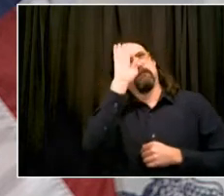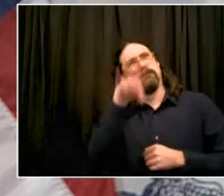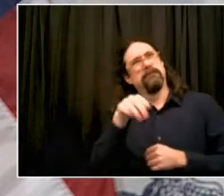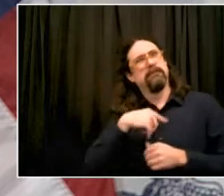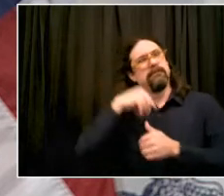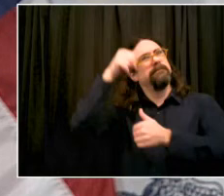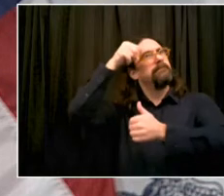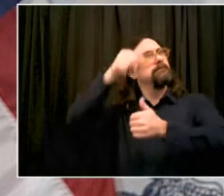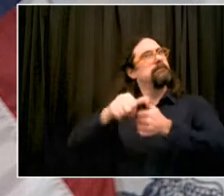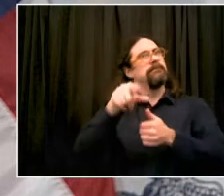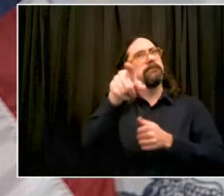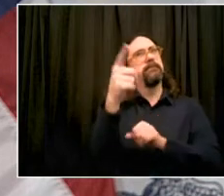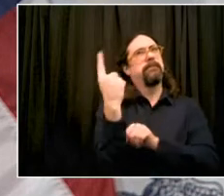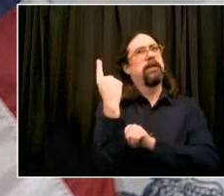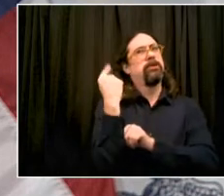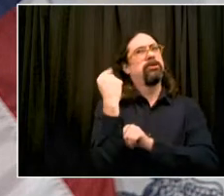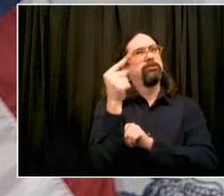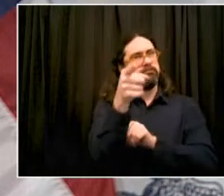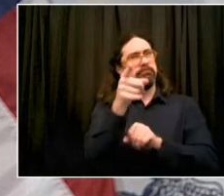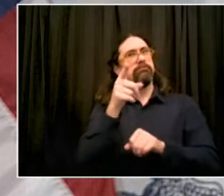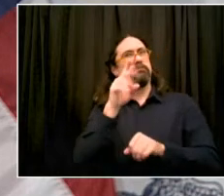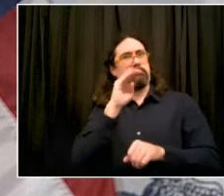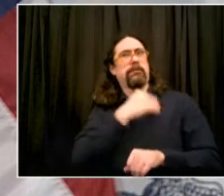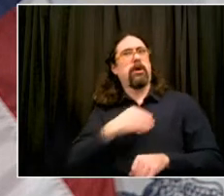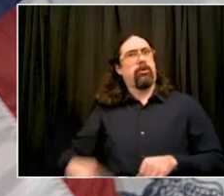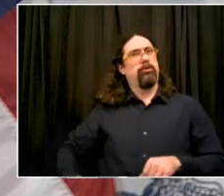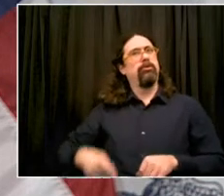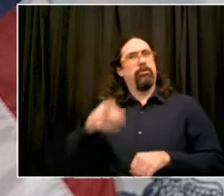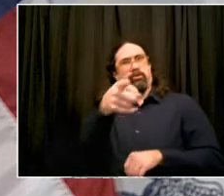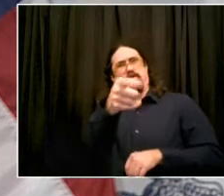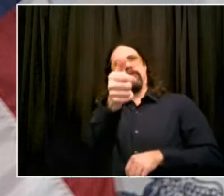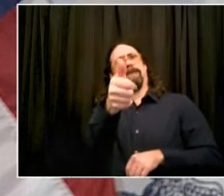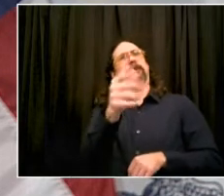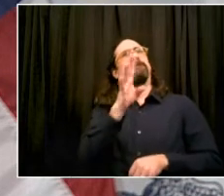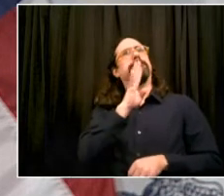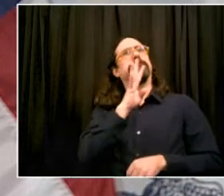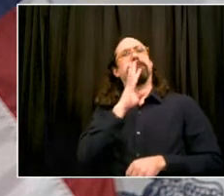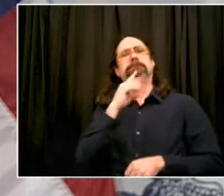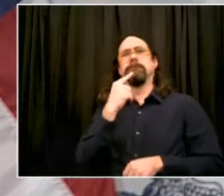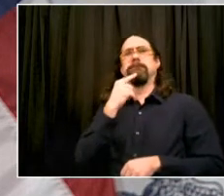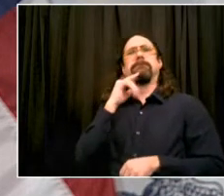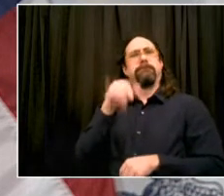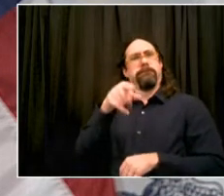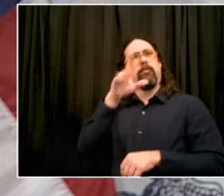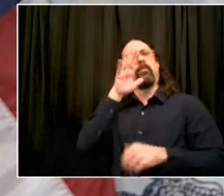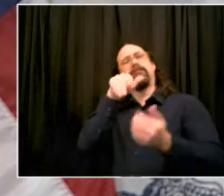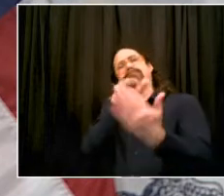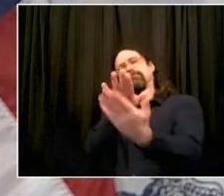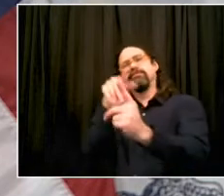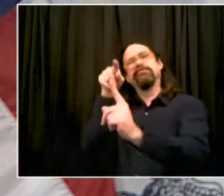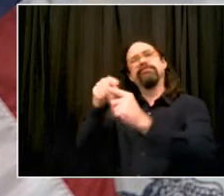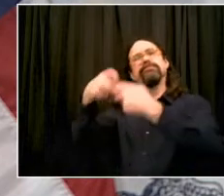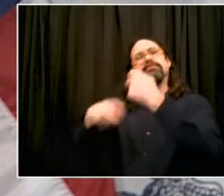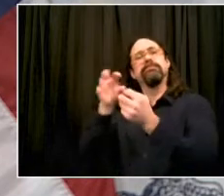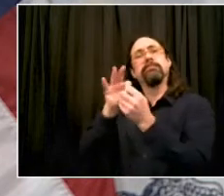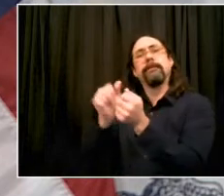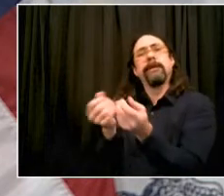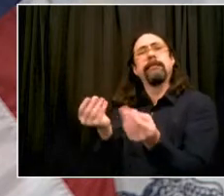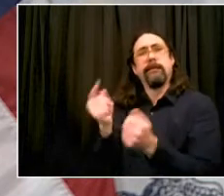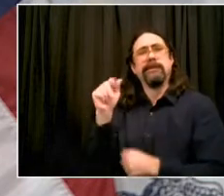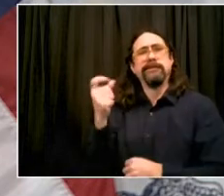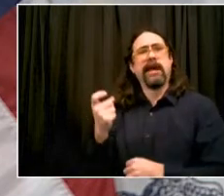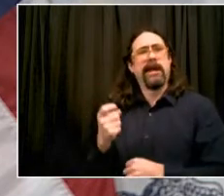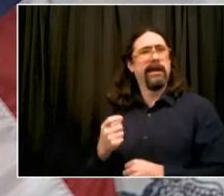will? It's a really important question, and there's a lot of things that I'm very unhappy